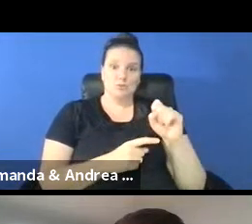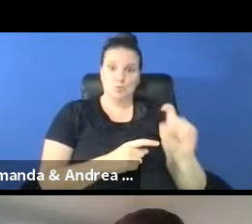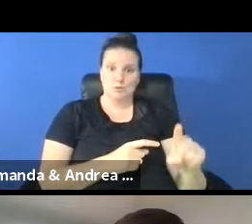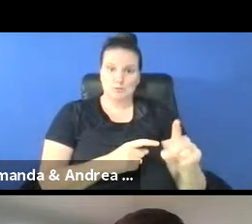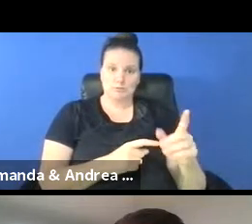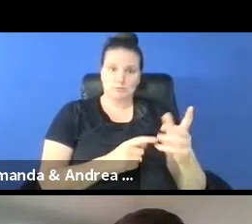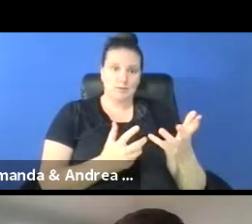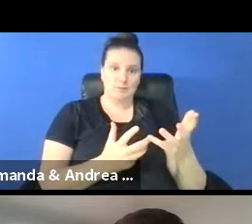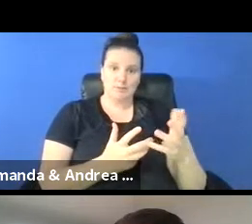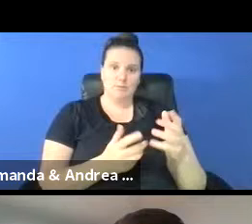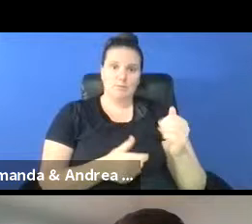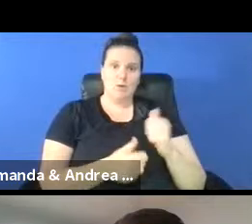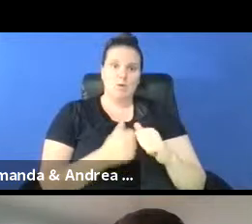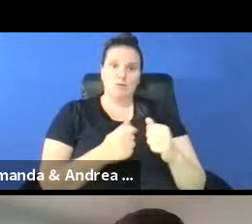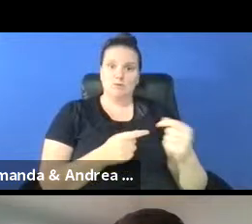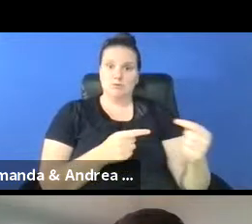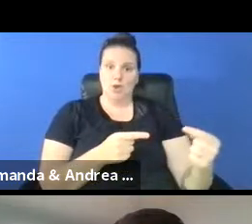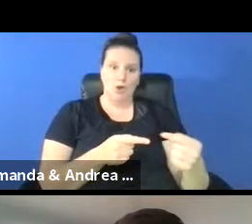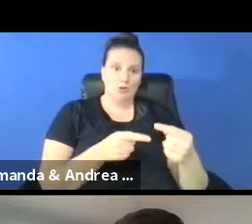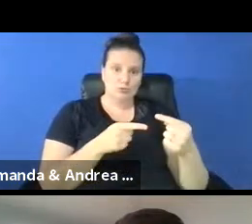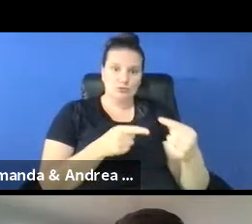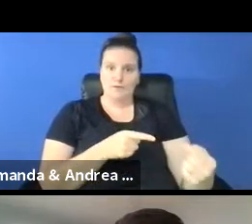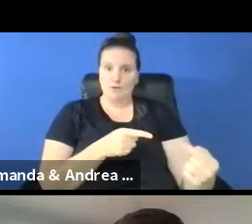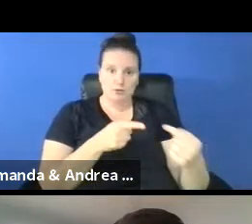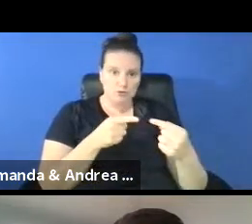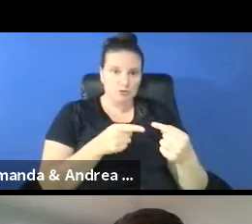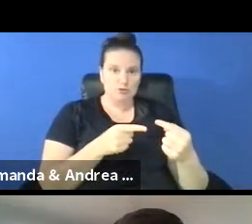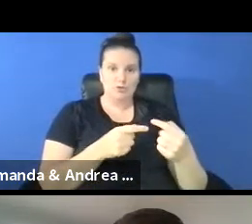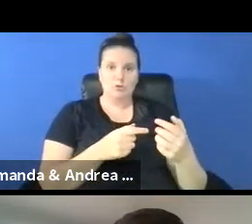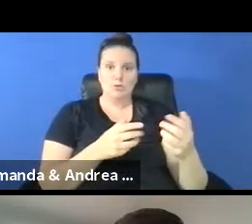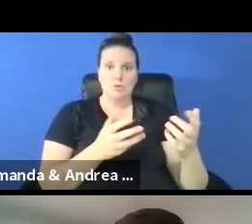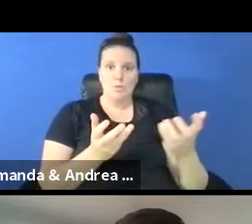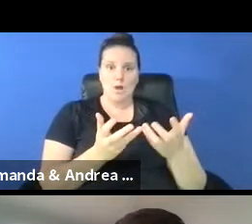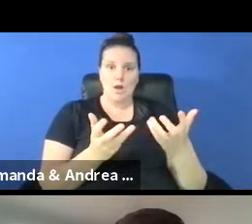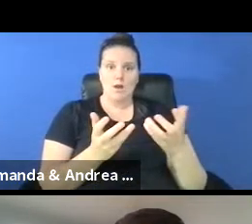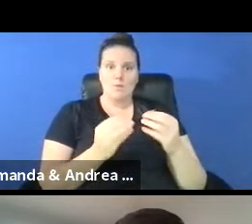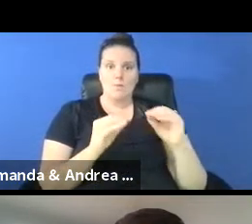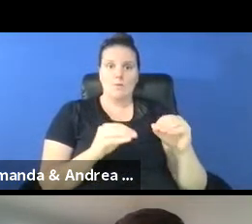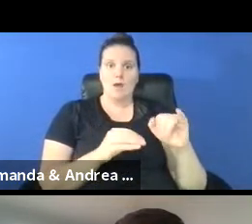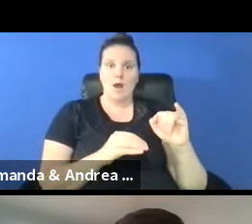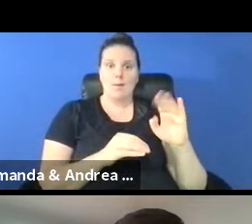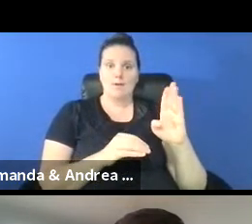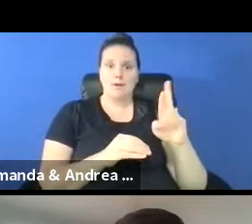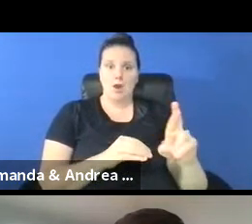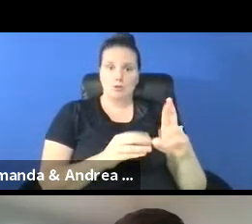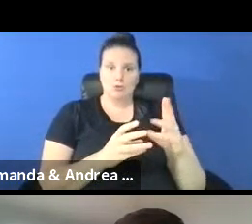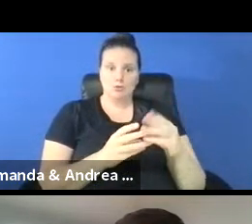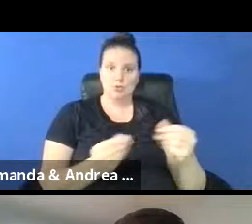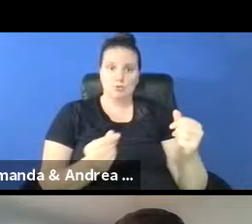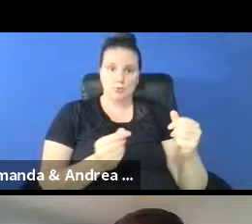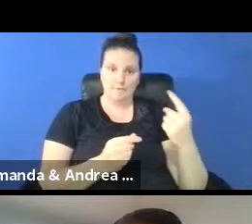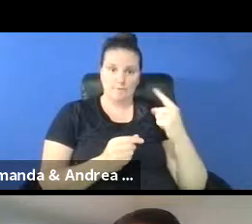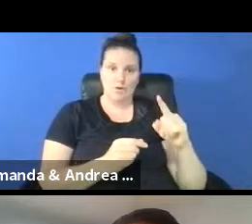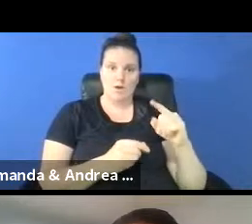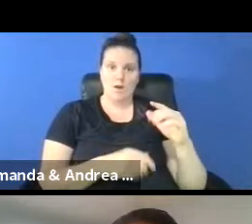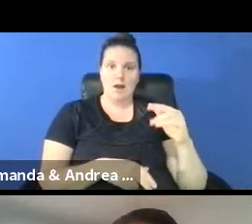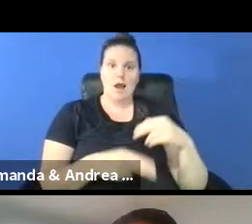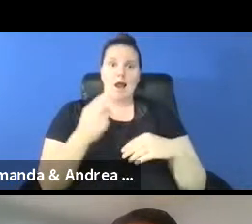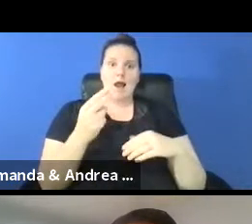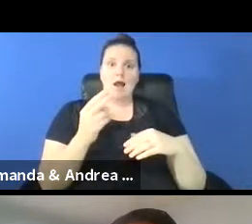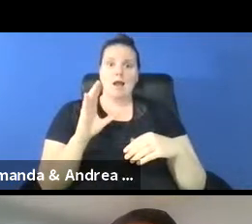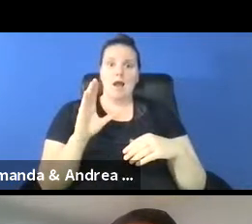probably the most controversial, is we will be putting forward an IBR solution for high capacity